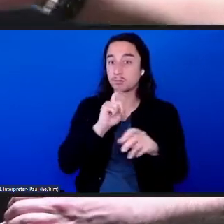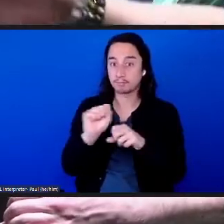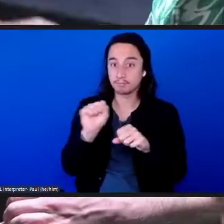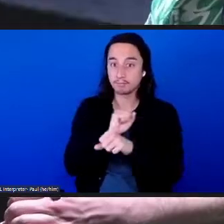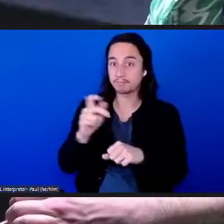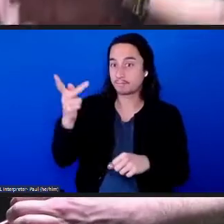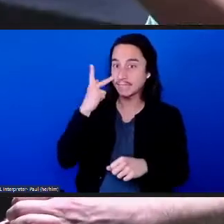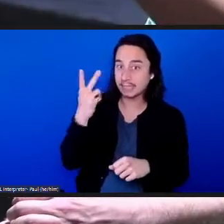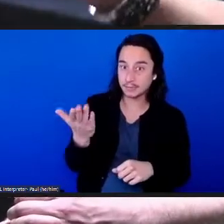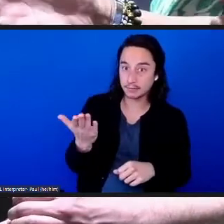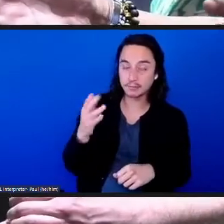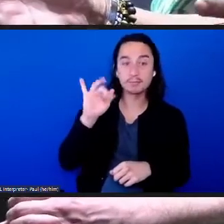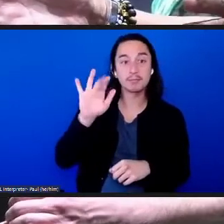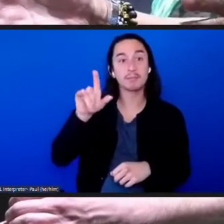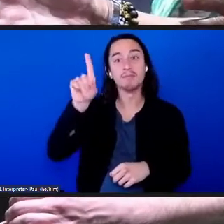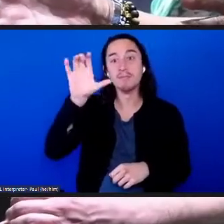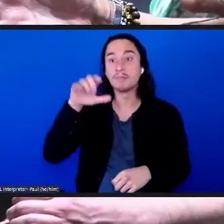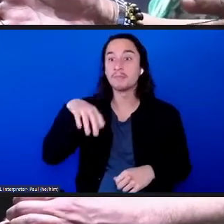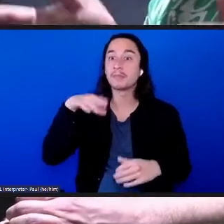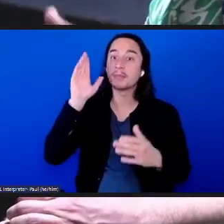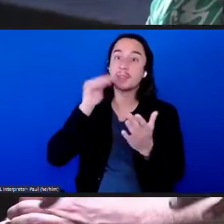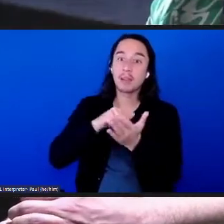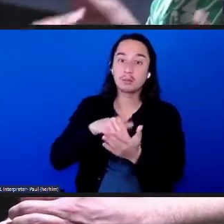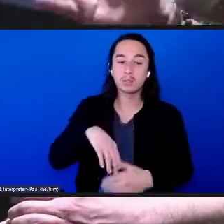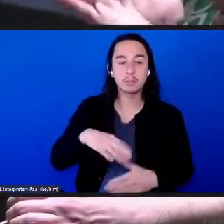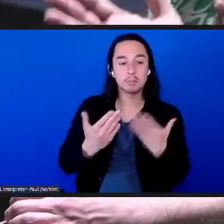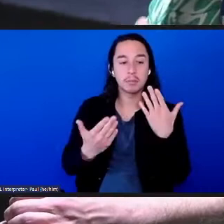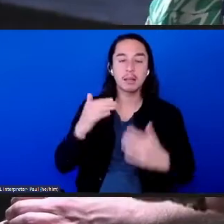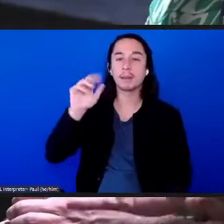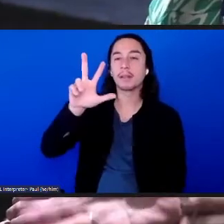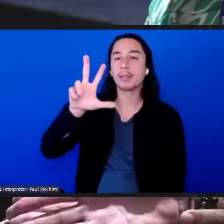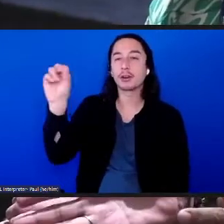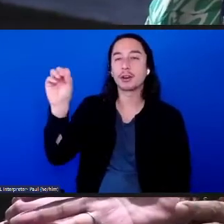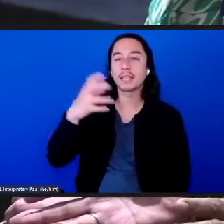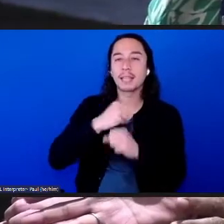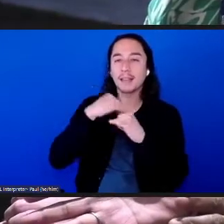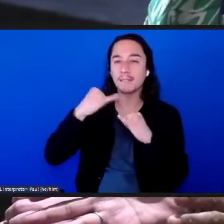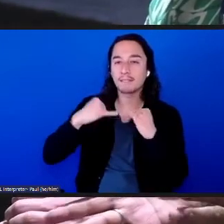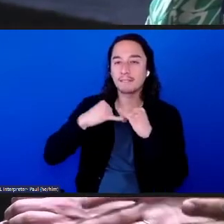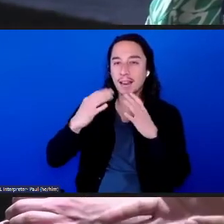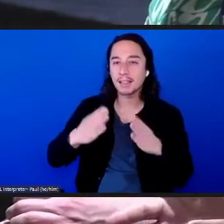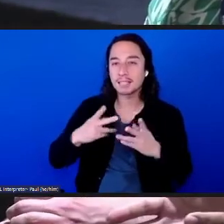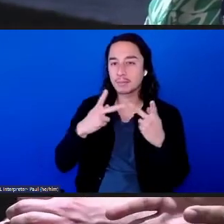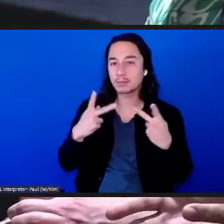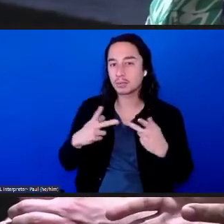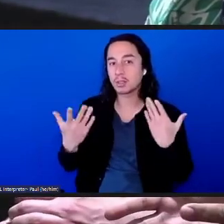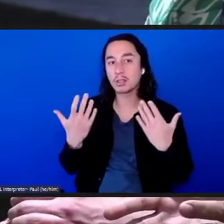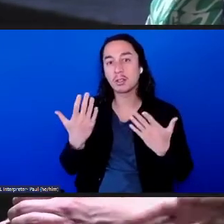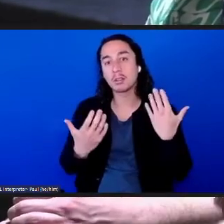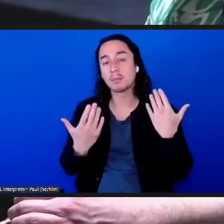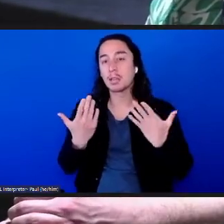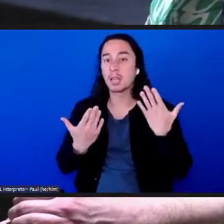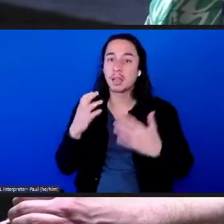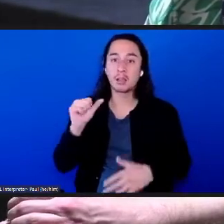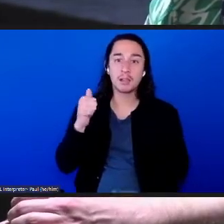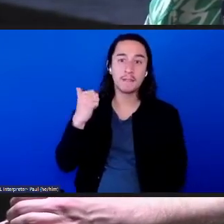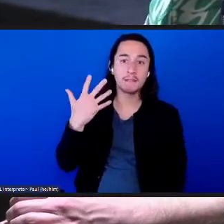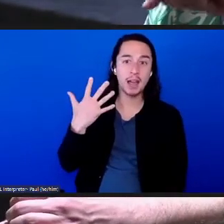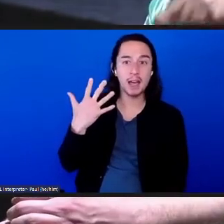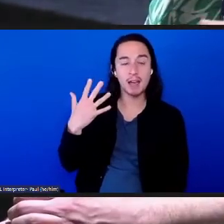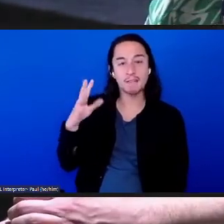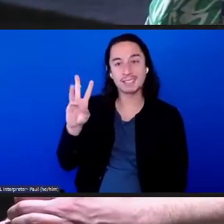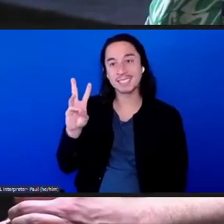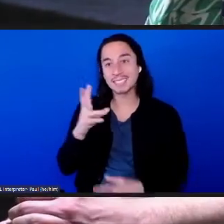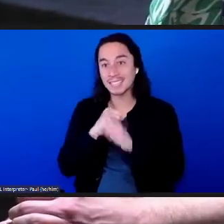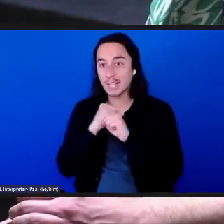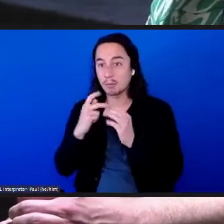or thousands, maybe 30 will get a finalist position, maybe another 5 or 6 will get programmed. So many prayers